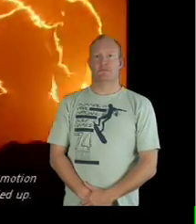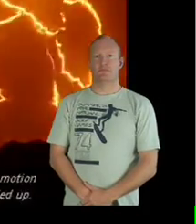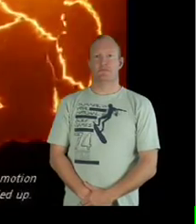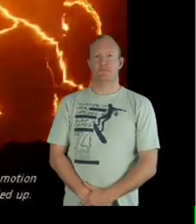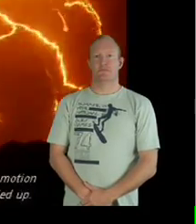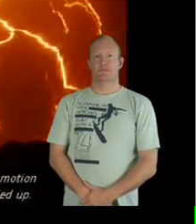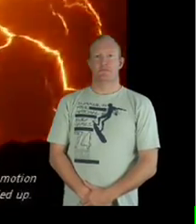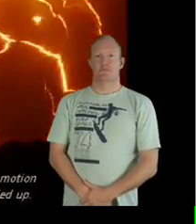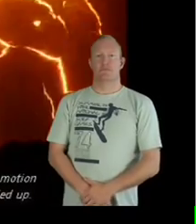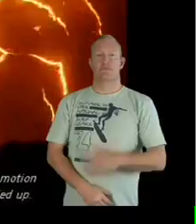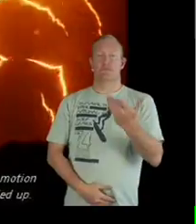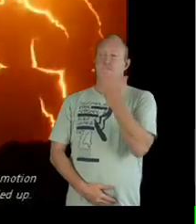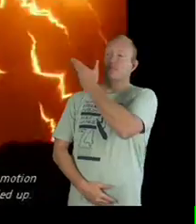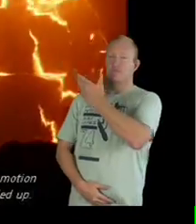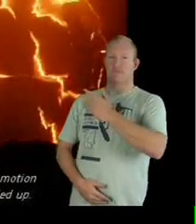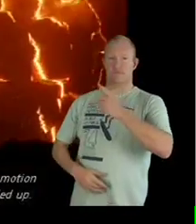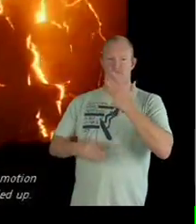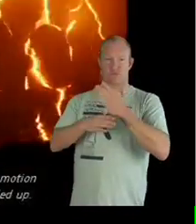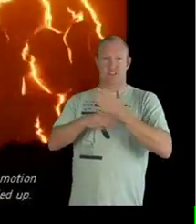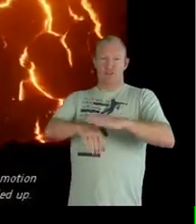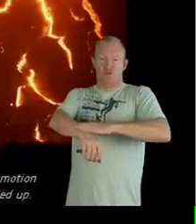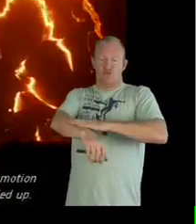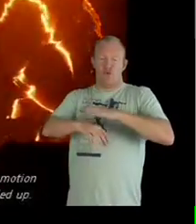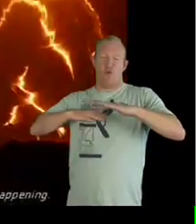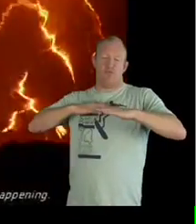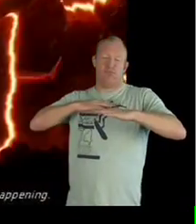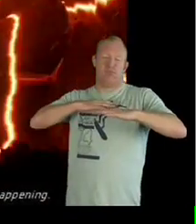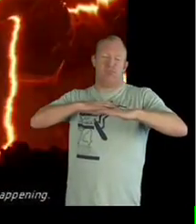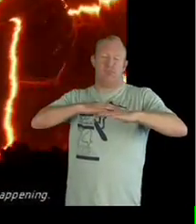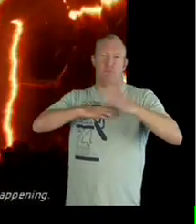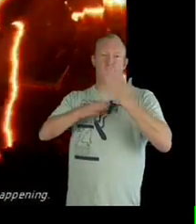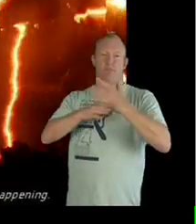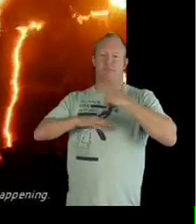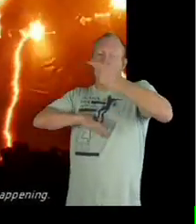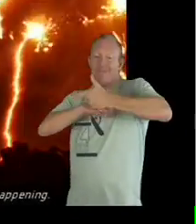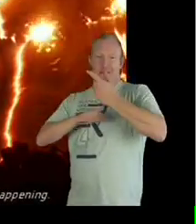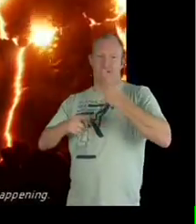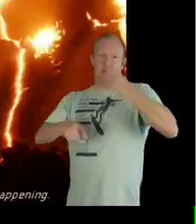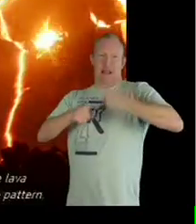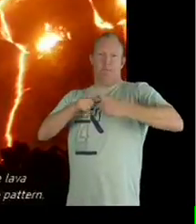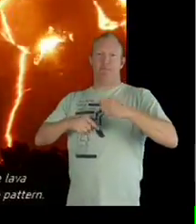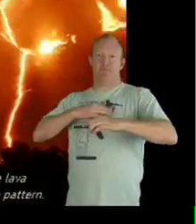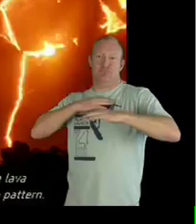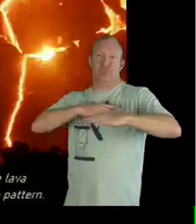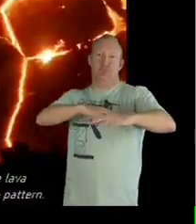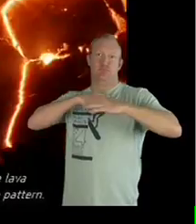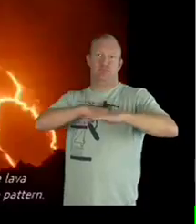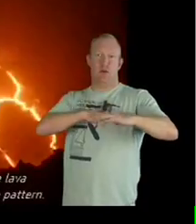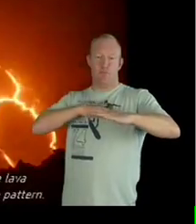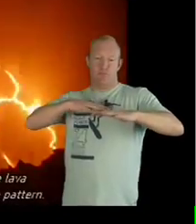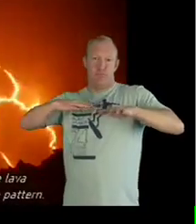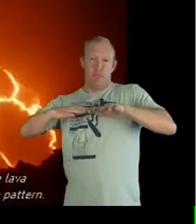Just take a look at the motion of the lava lake speeded up. Something intriguing is happening. The movement of the